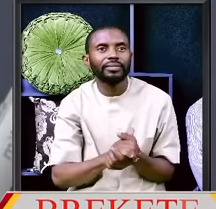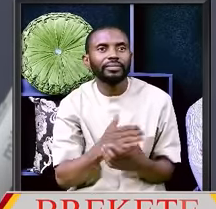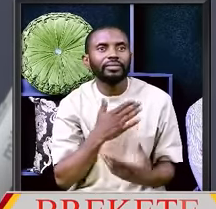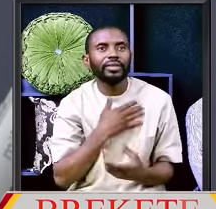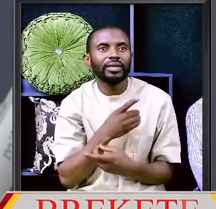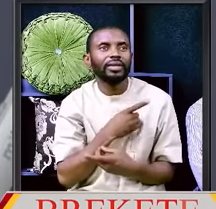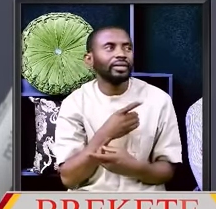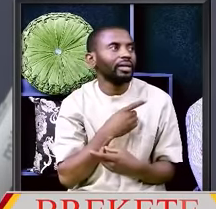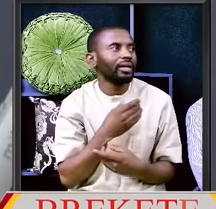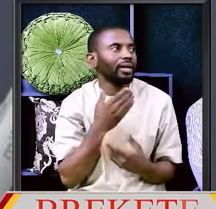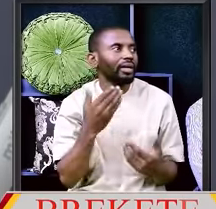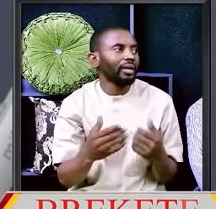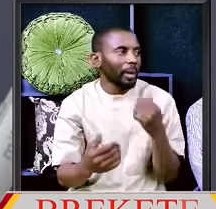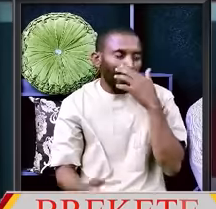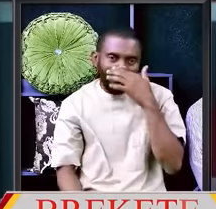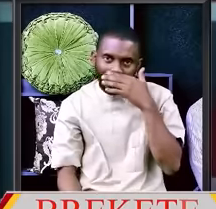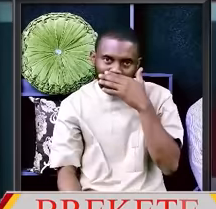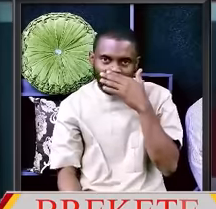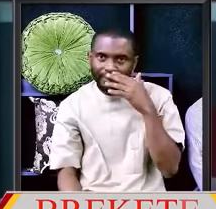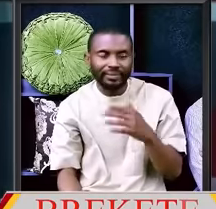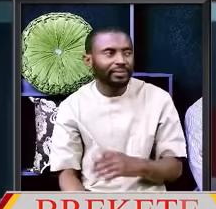Thank you.